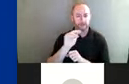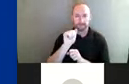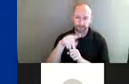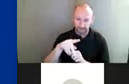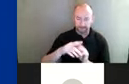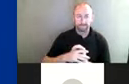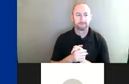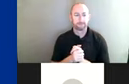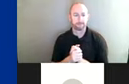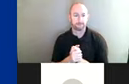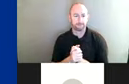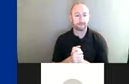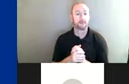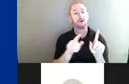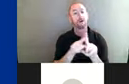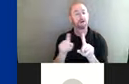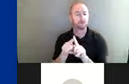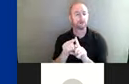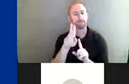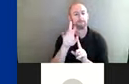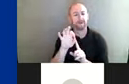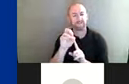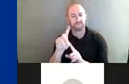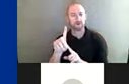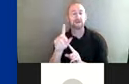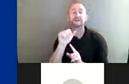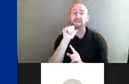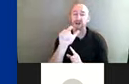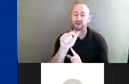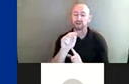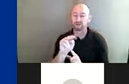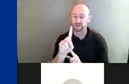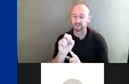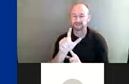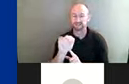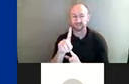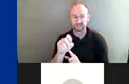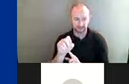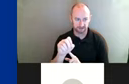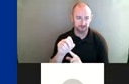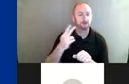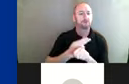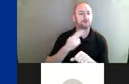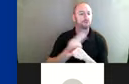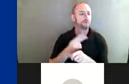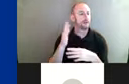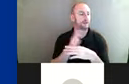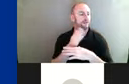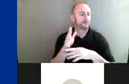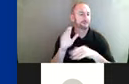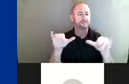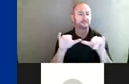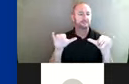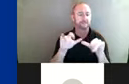landslides, and we also buffered non-landslide areas with a polygon buffer based on the average size of